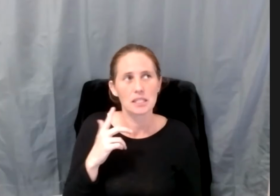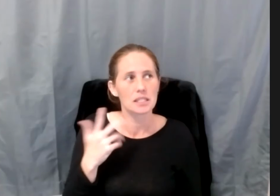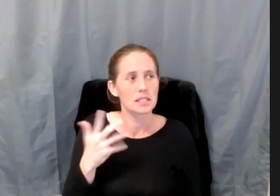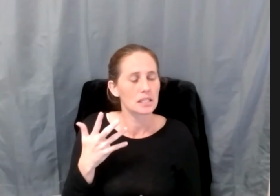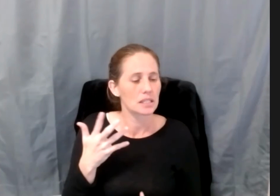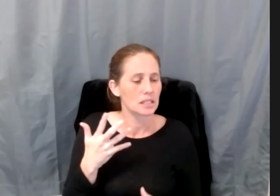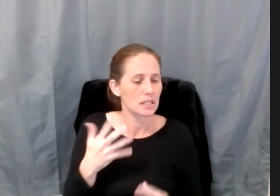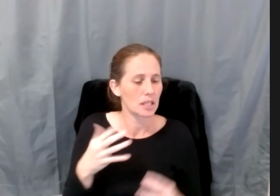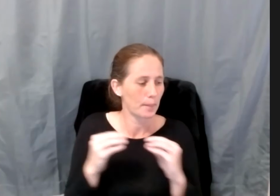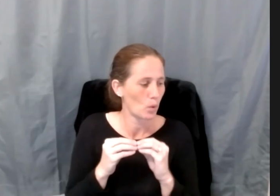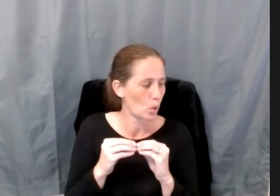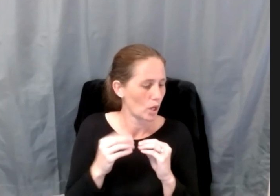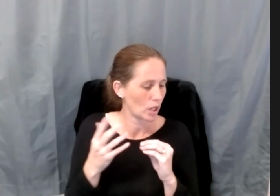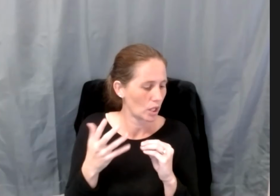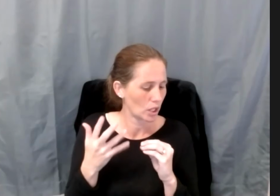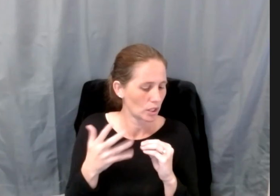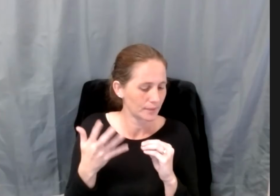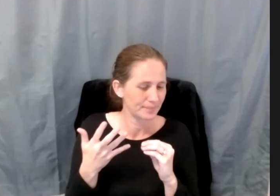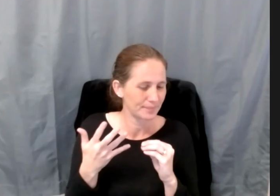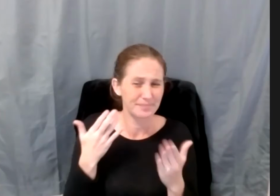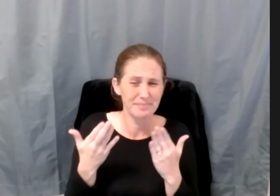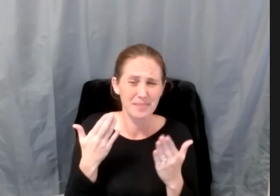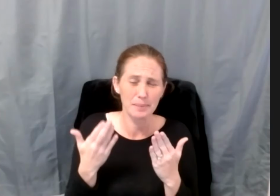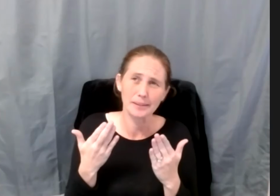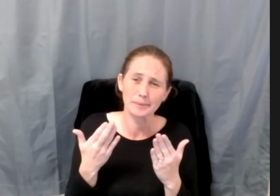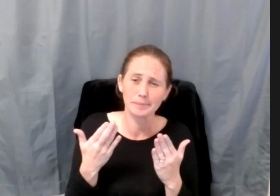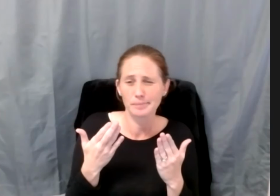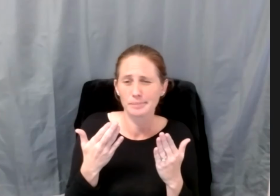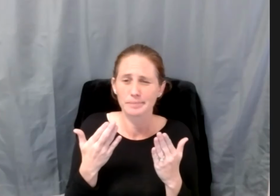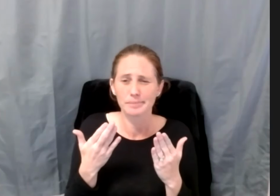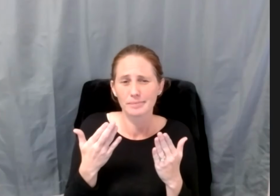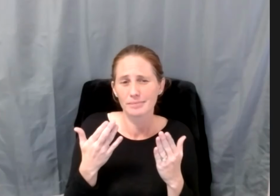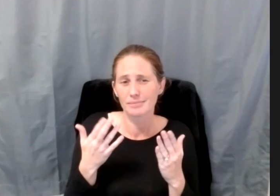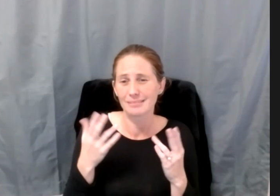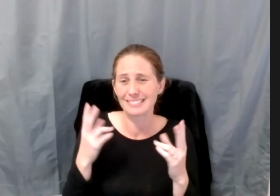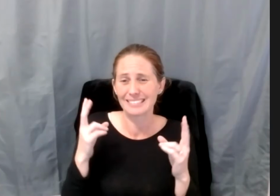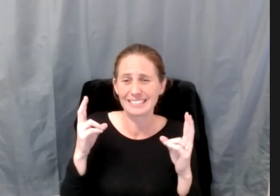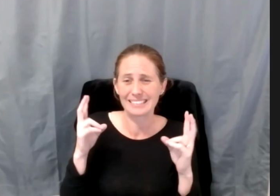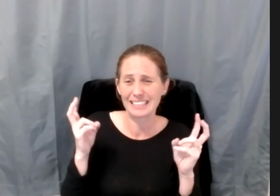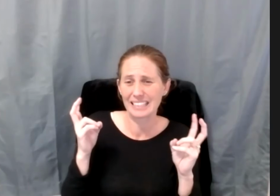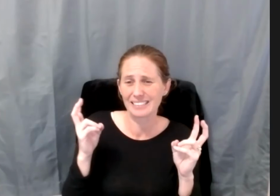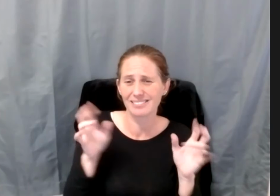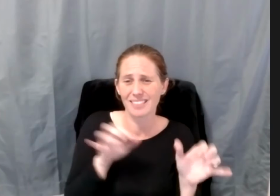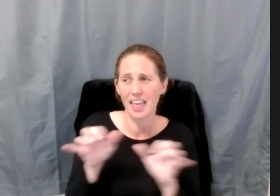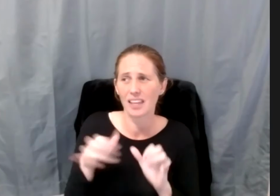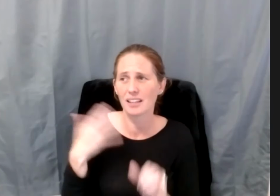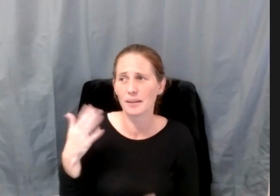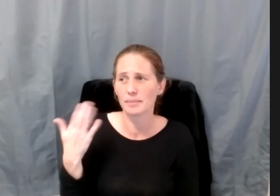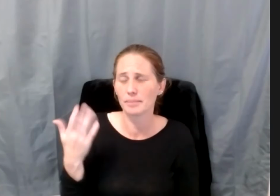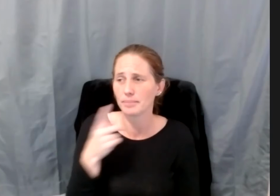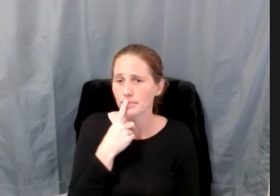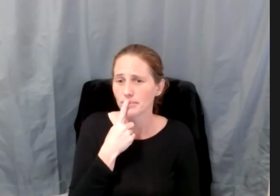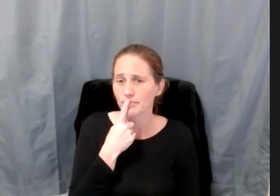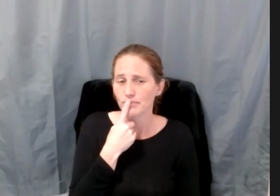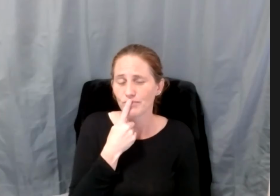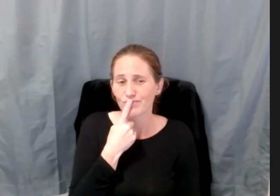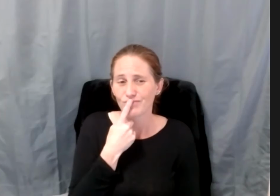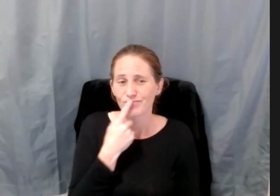um, um, what we would maybe move in the, in, along the stream of, um, it's,